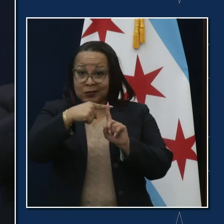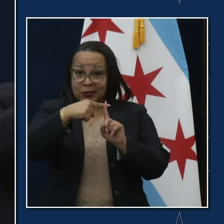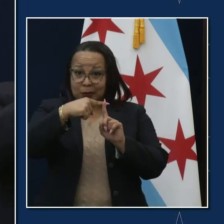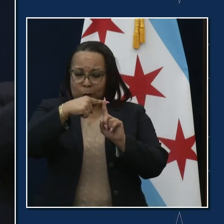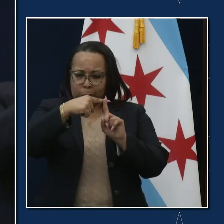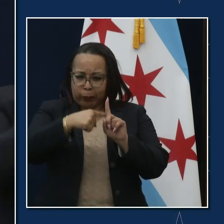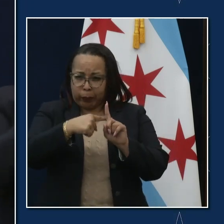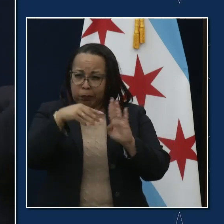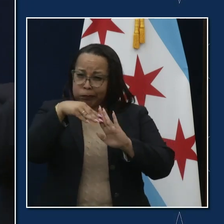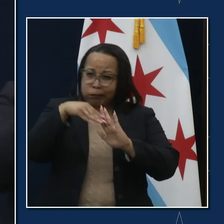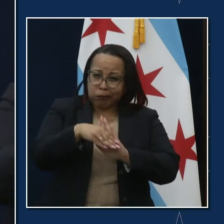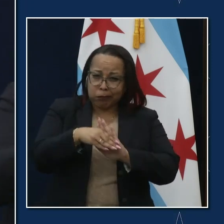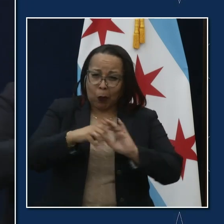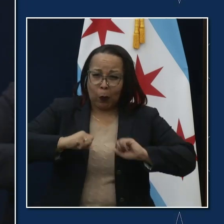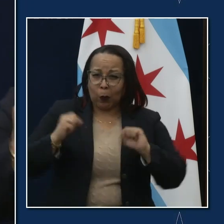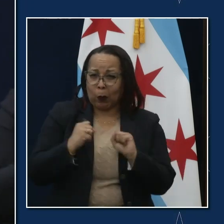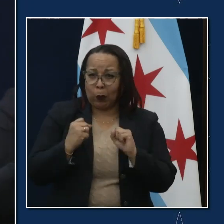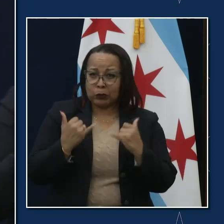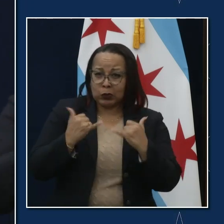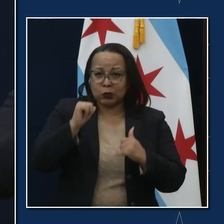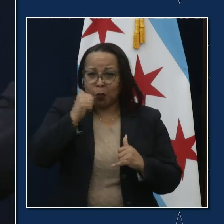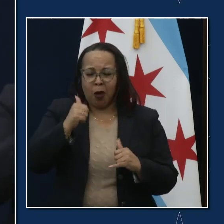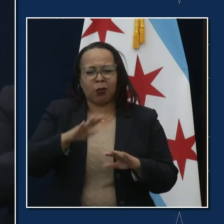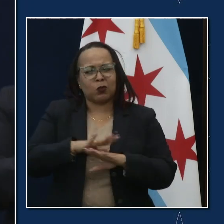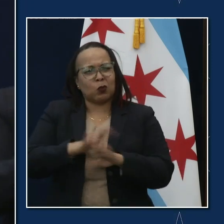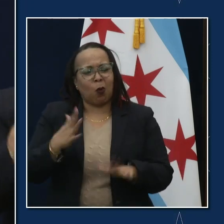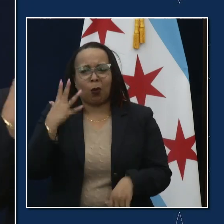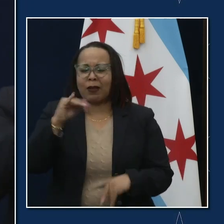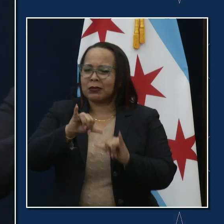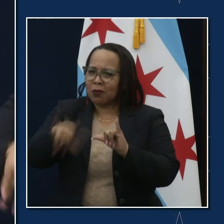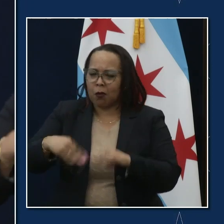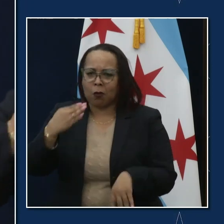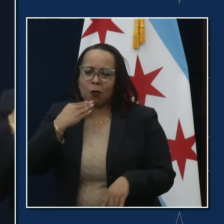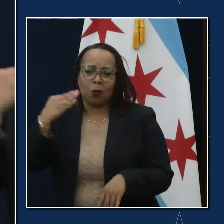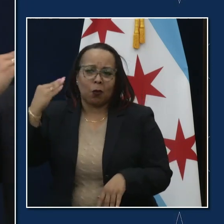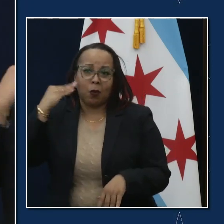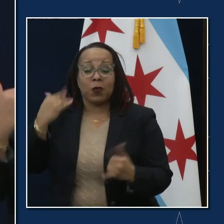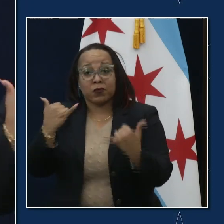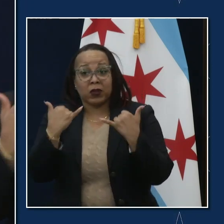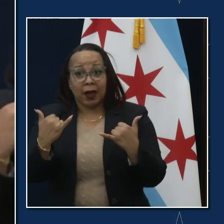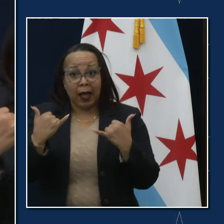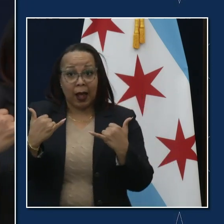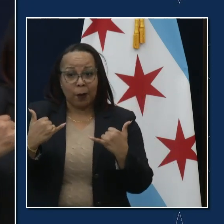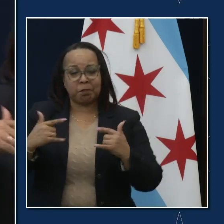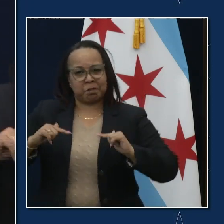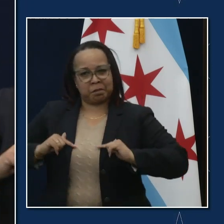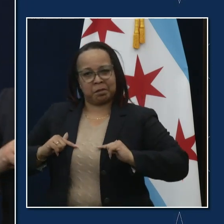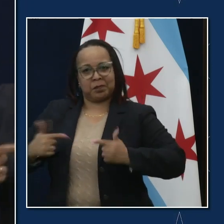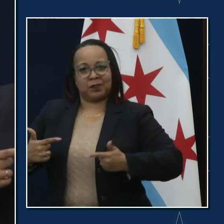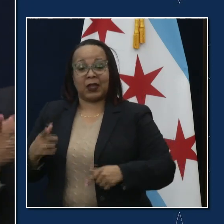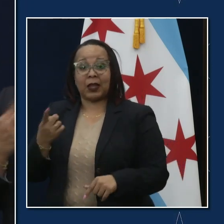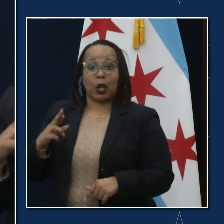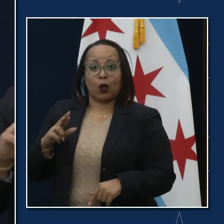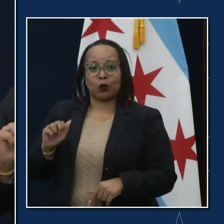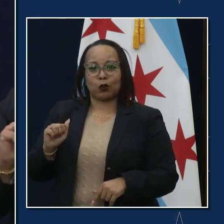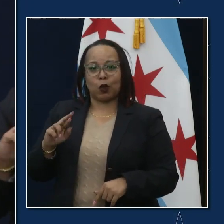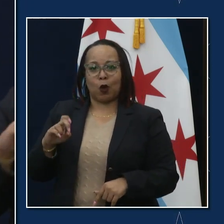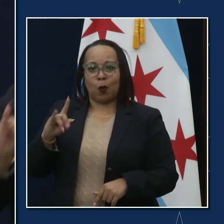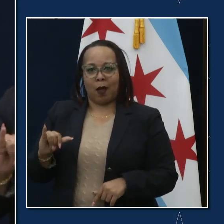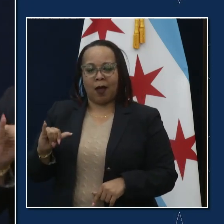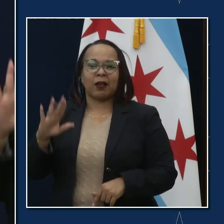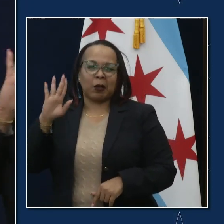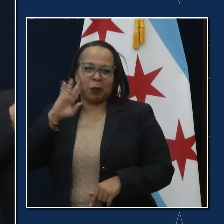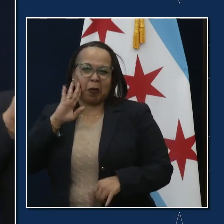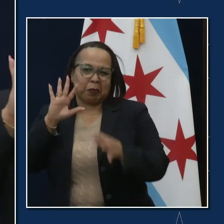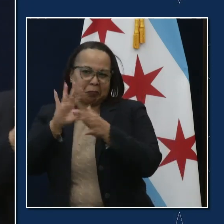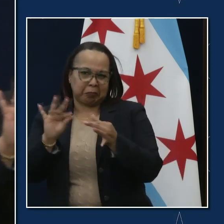to plunge later today and tomorrow, don't go out. Stay home. But for now, I'll turn it over to Dr. Arwady to say